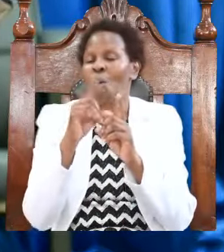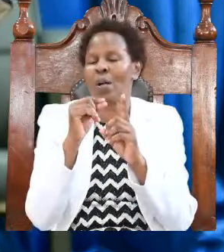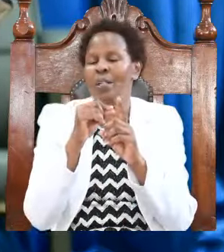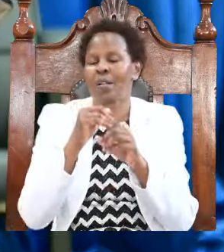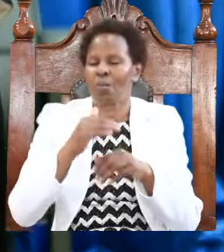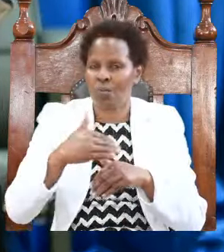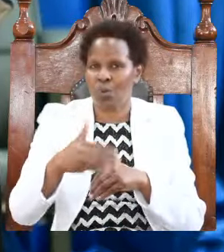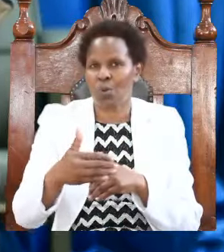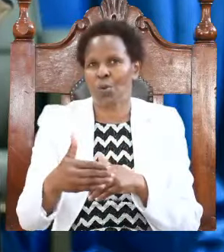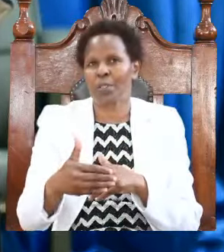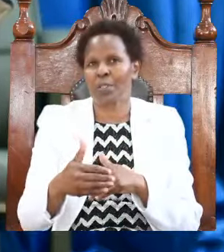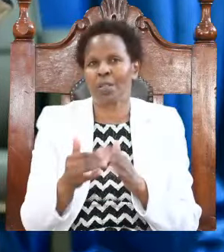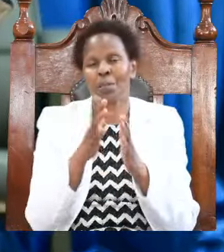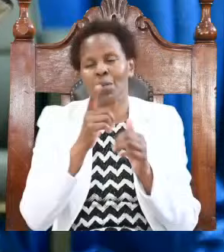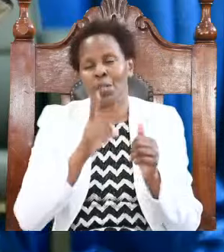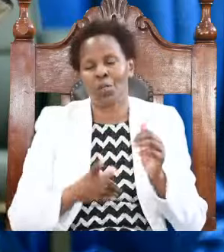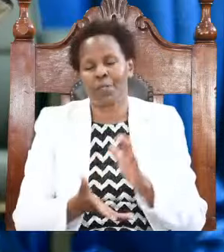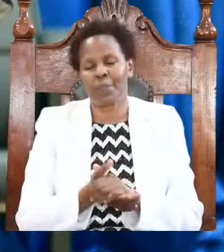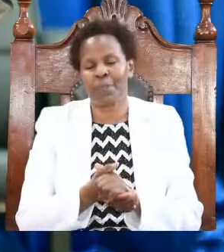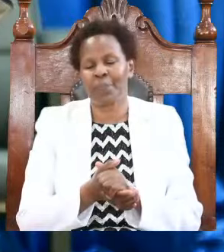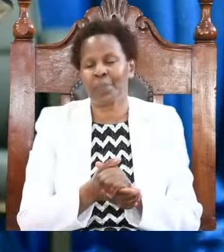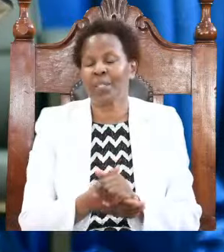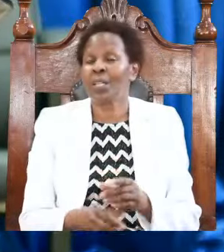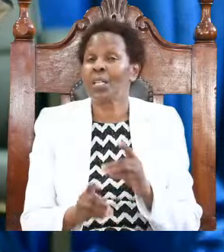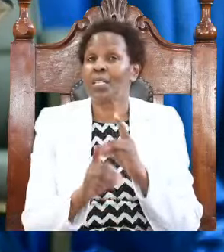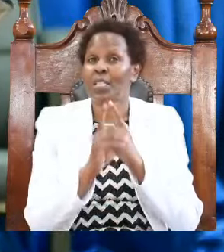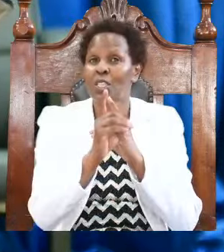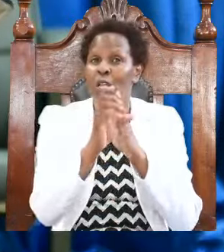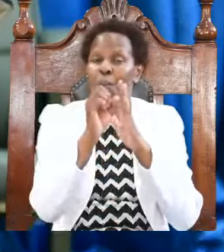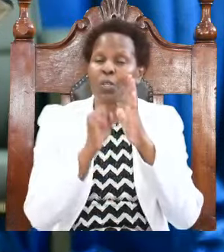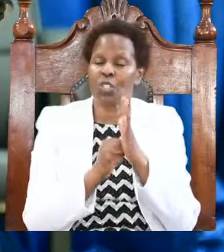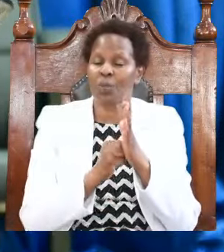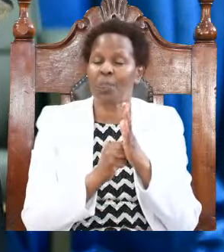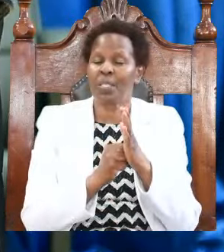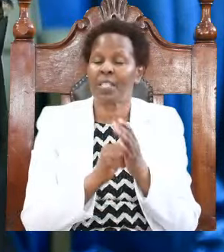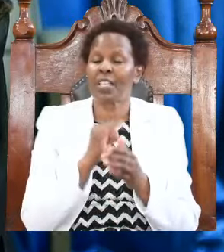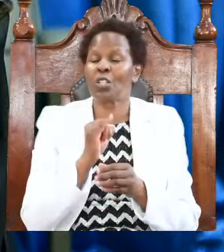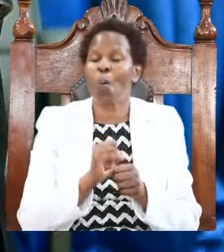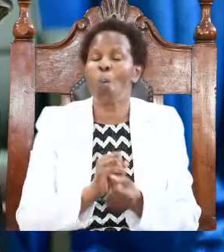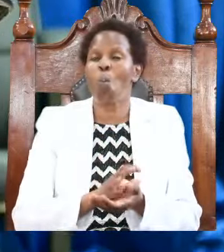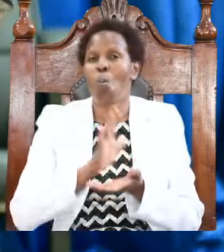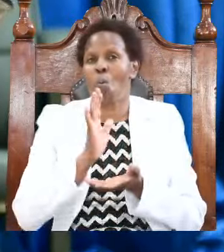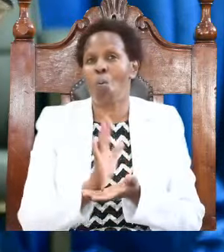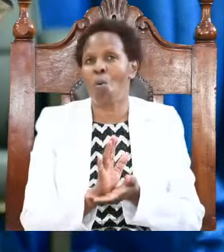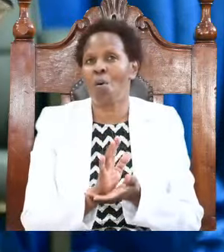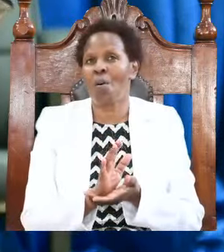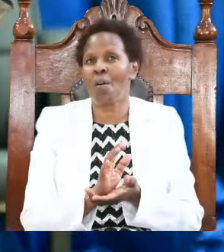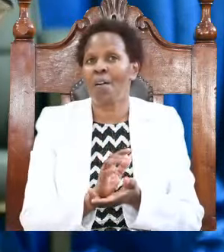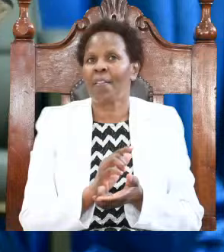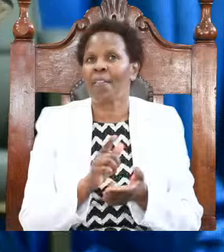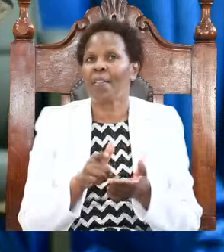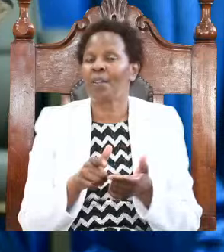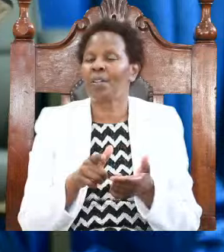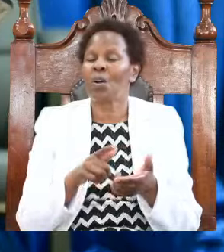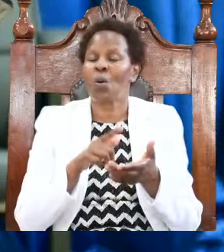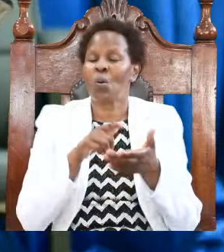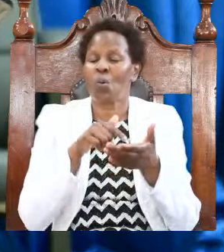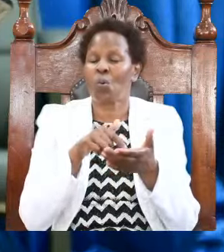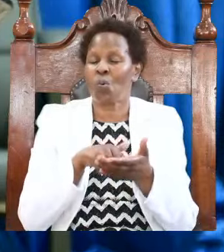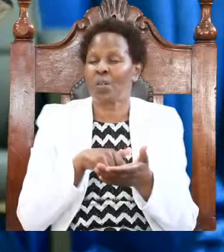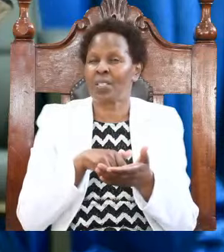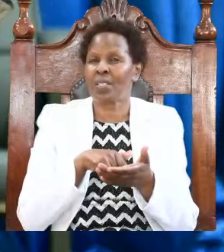basis. Praise be to God. Discipleship goes beyond what we would call, you know,